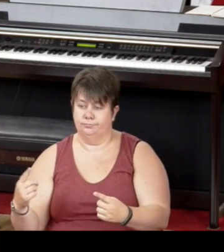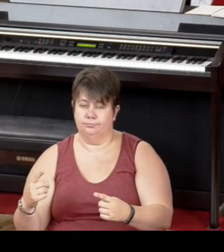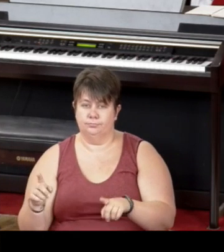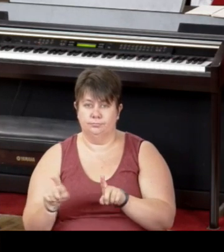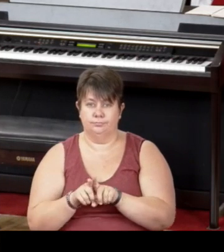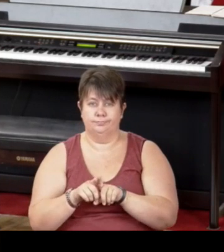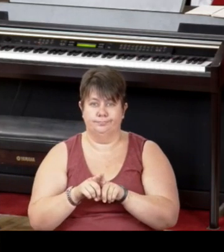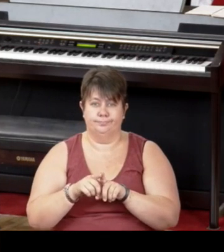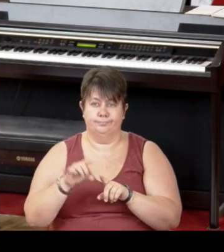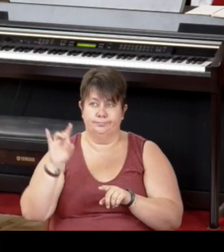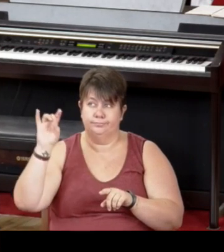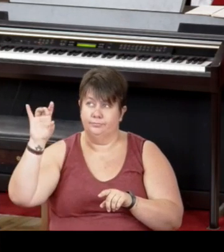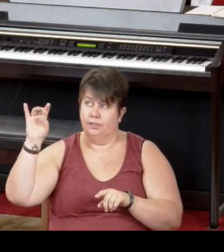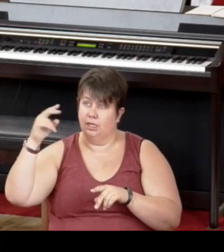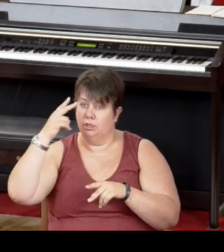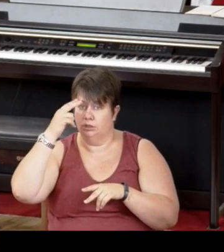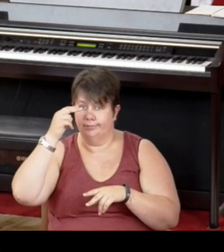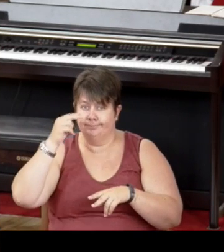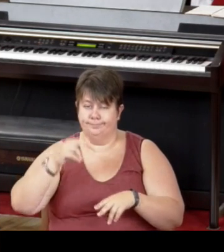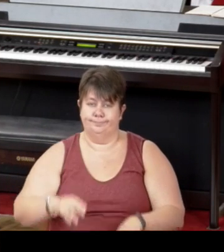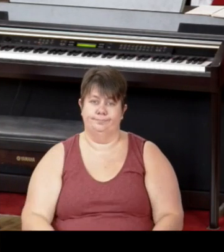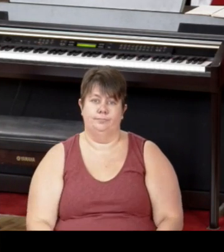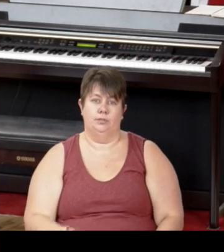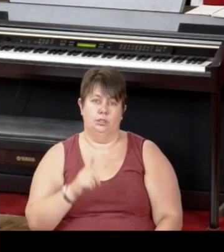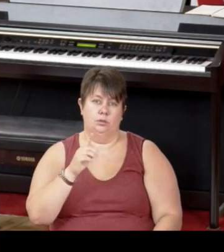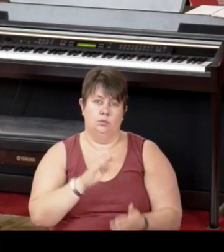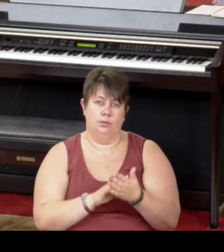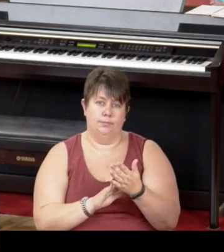stars. That's what matters to him.